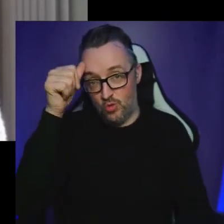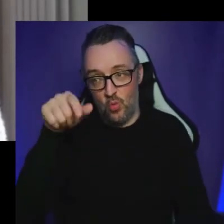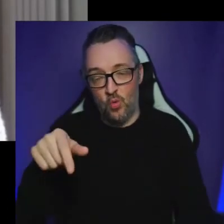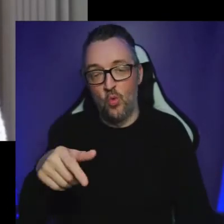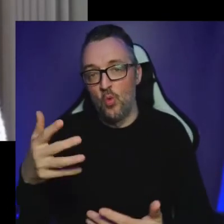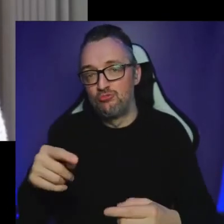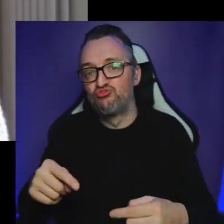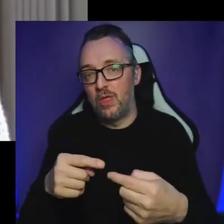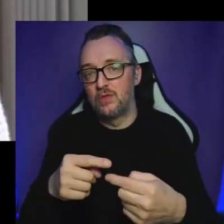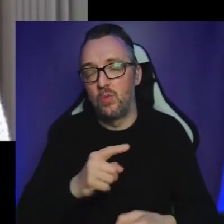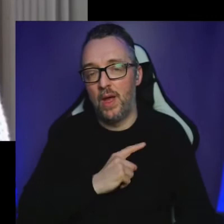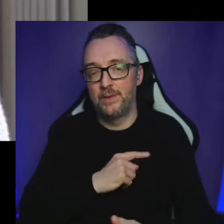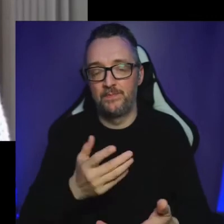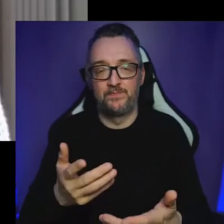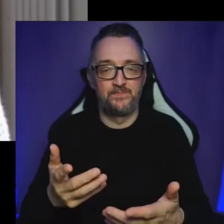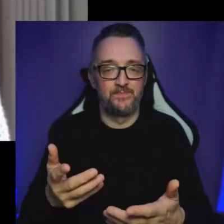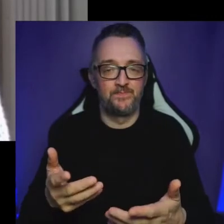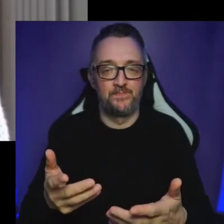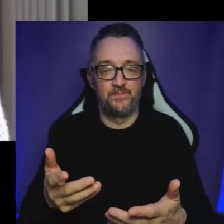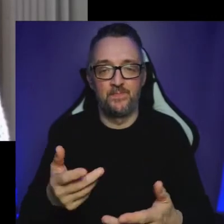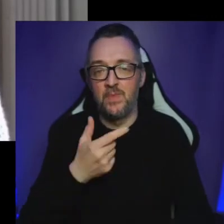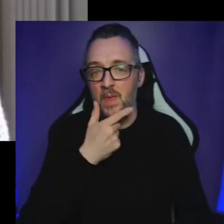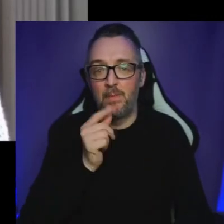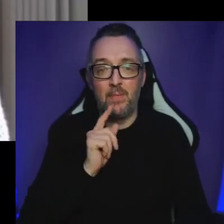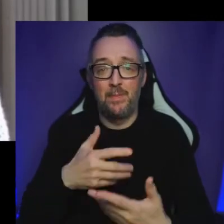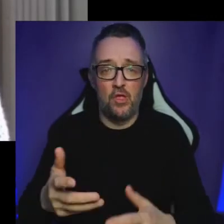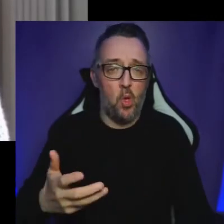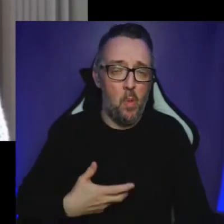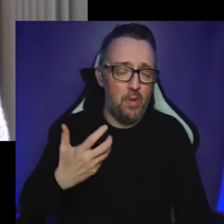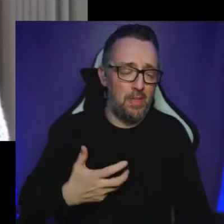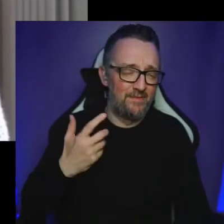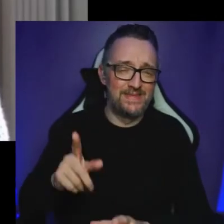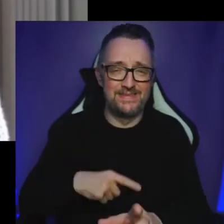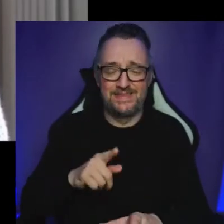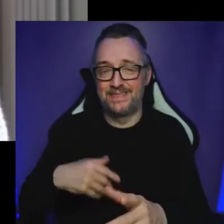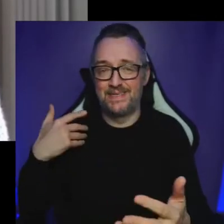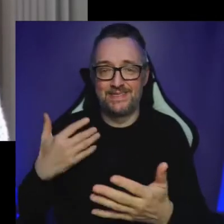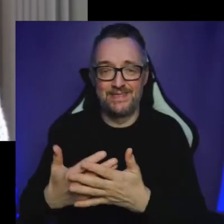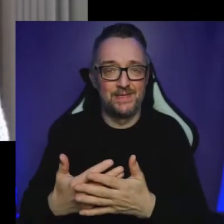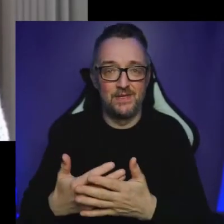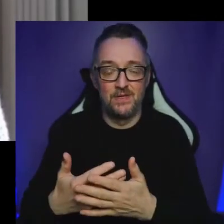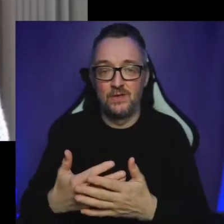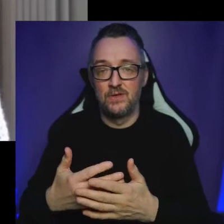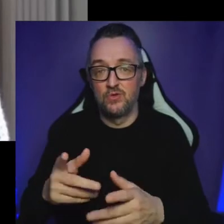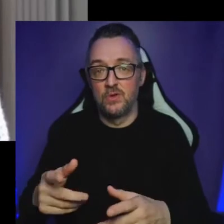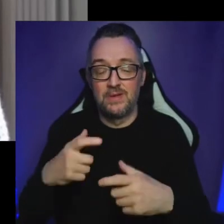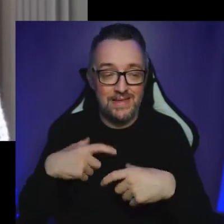huge challenge because people have been complaining for a long time about this stuff, and it's very hard to keep